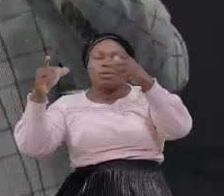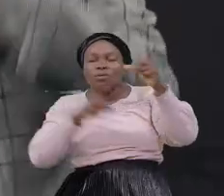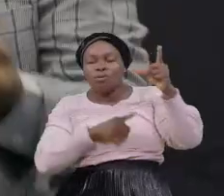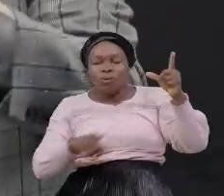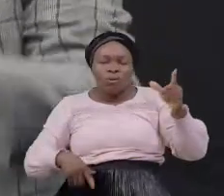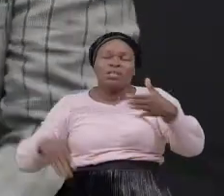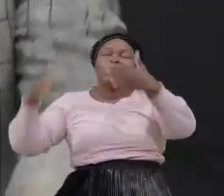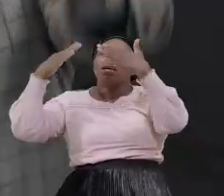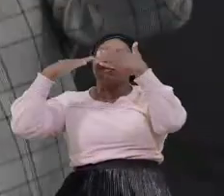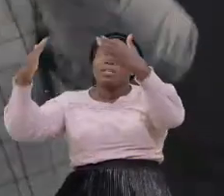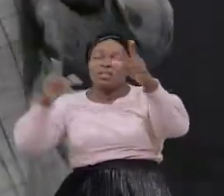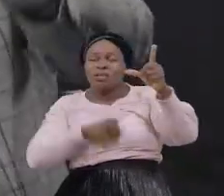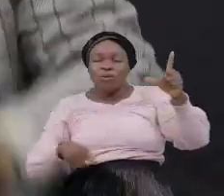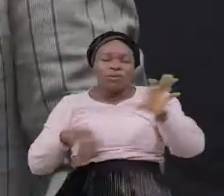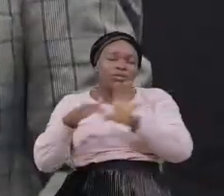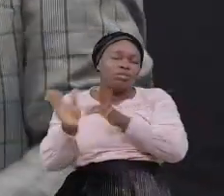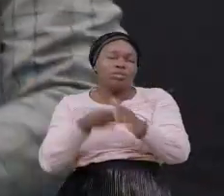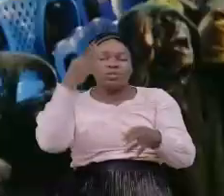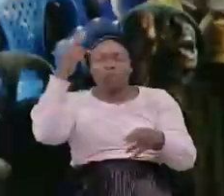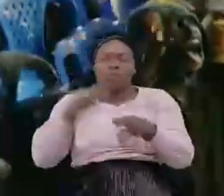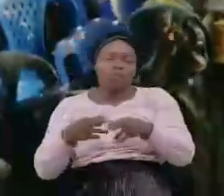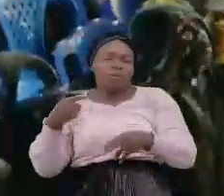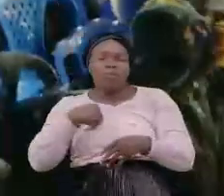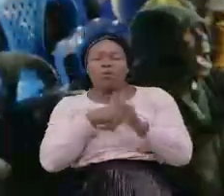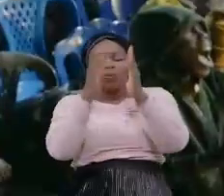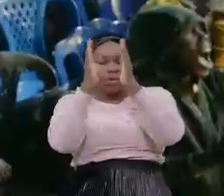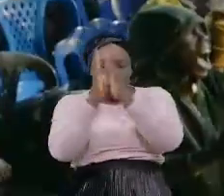Jesus' name we pray.